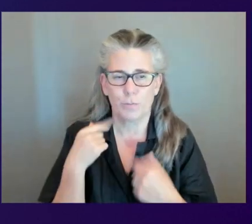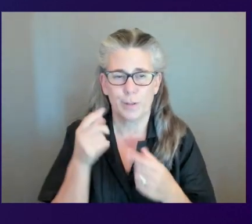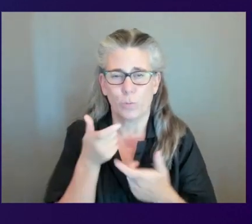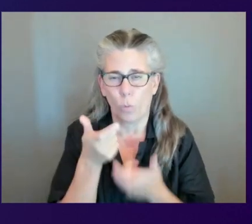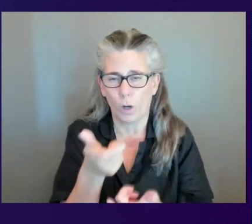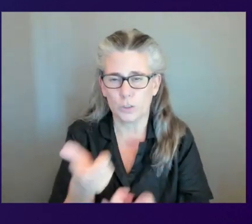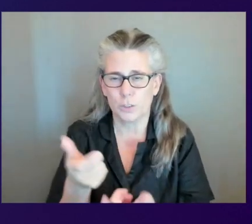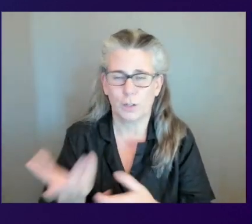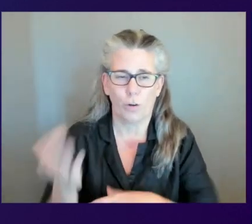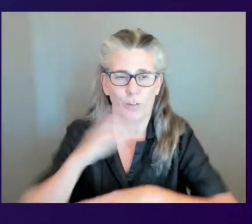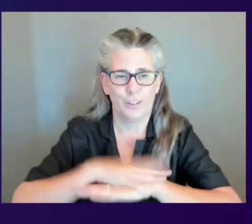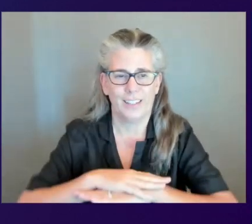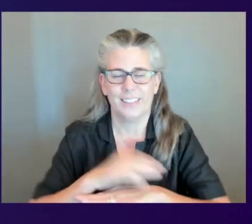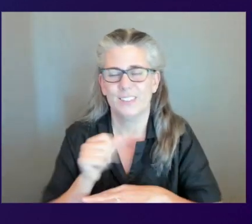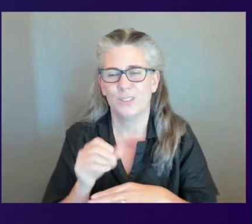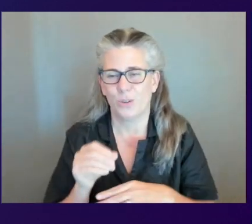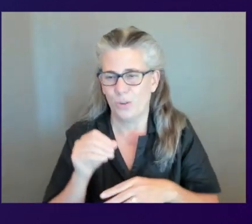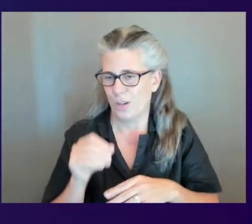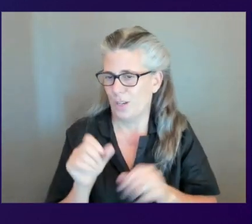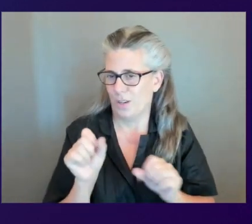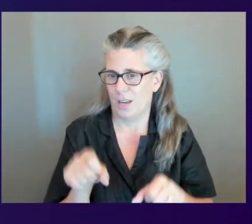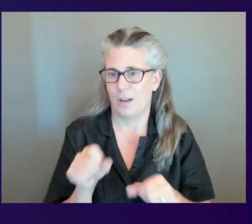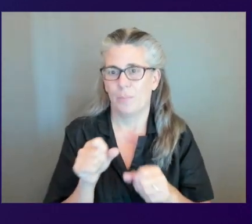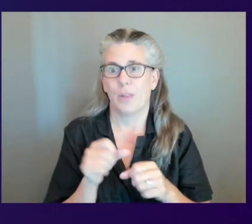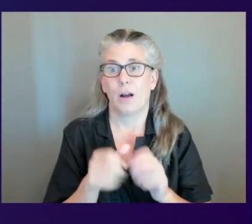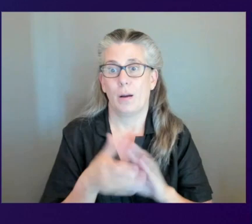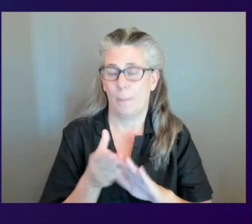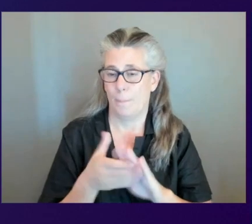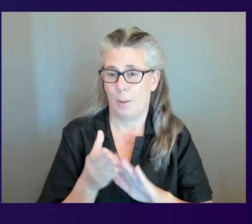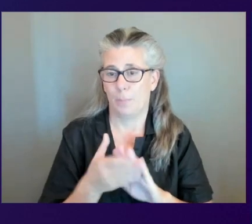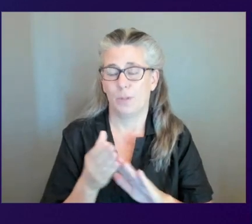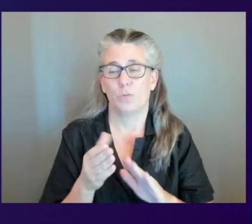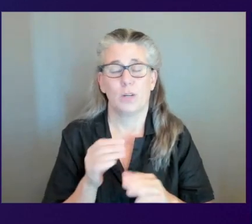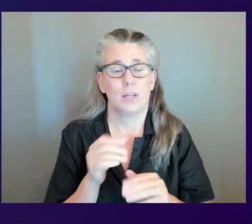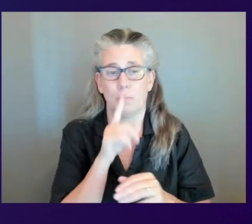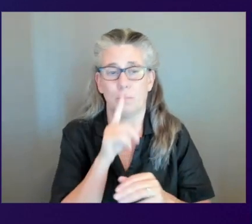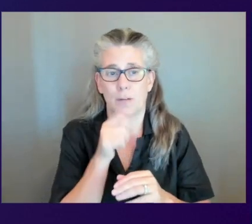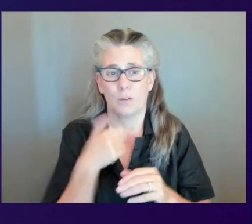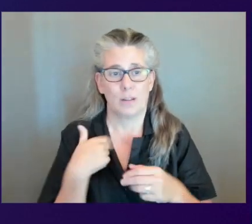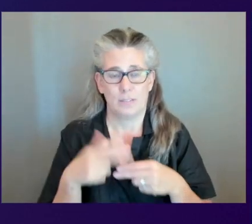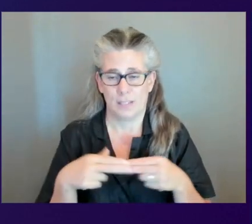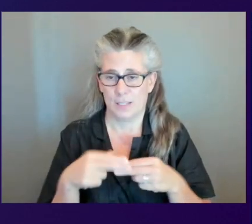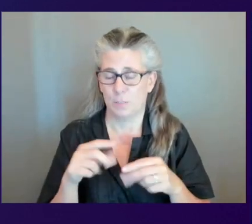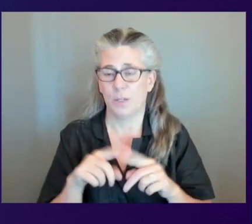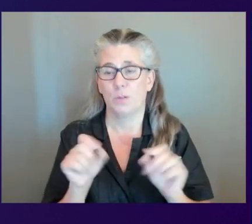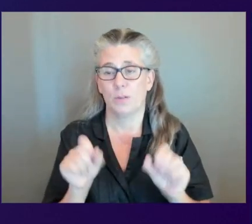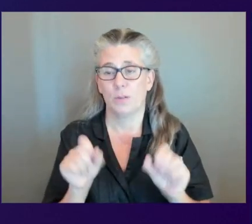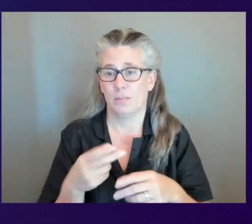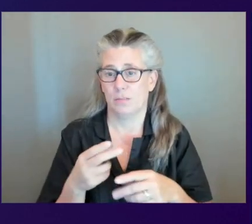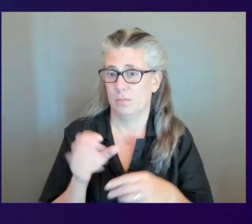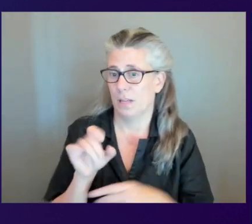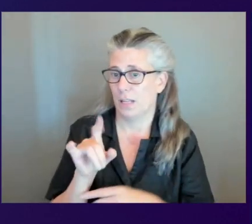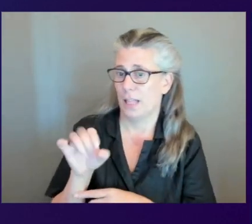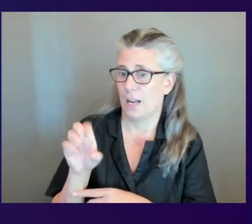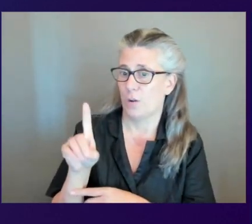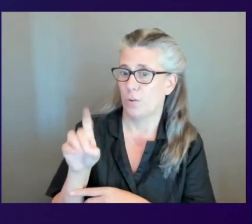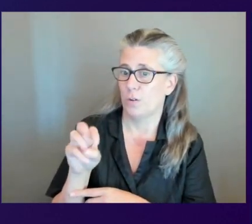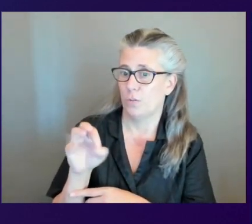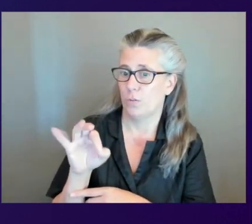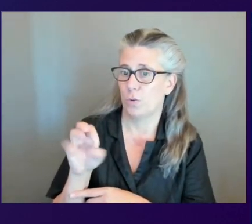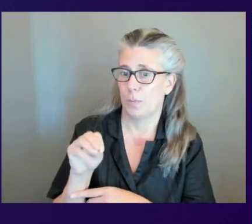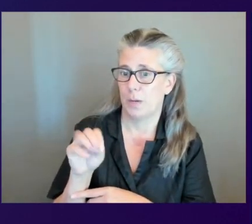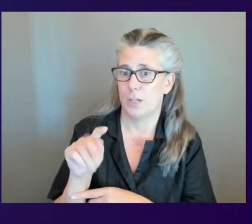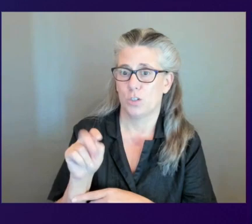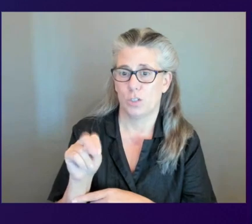you through all of the different parameters you need to get up and running quickly. Very nice. Gives you the option to use infrastructure as code now to provision out Workspaces Web. Gotta love